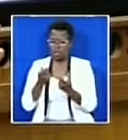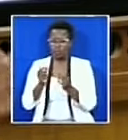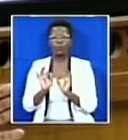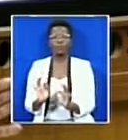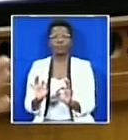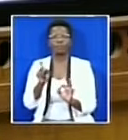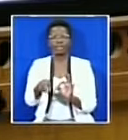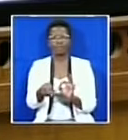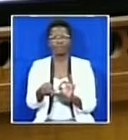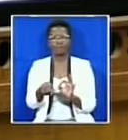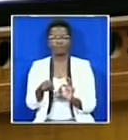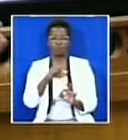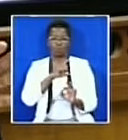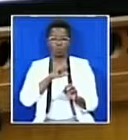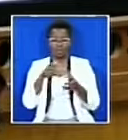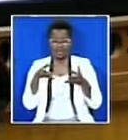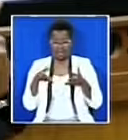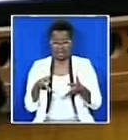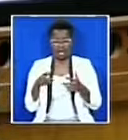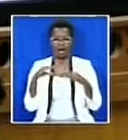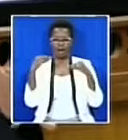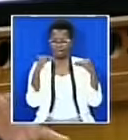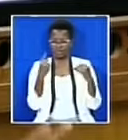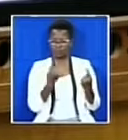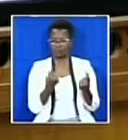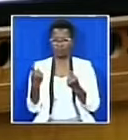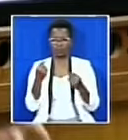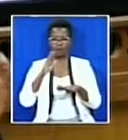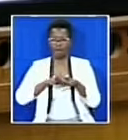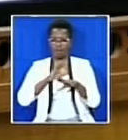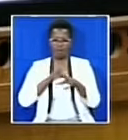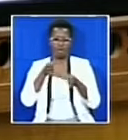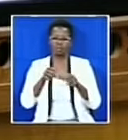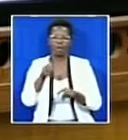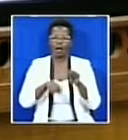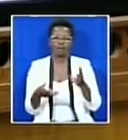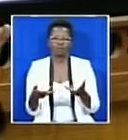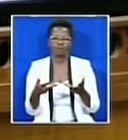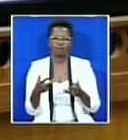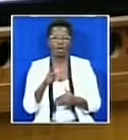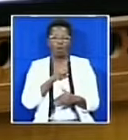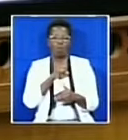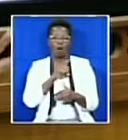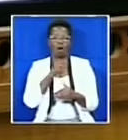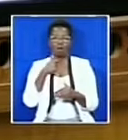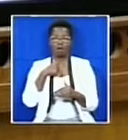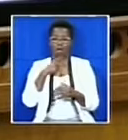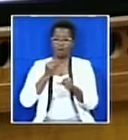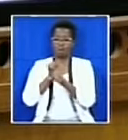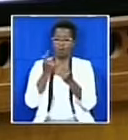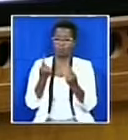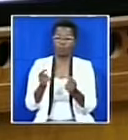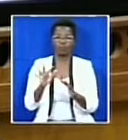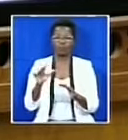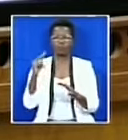And that's why we are working on it. That's why I can't go further than that, because I can't then jump, when I have these